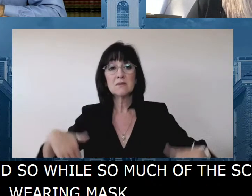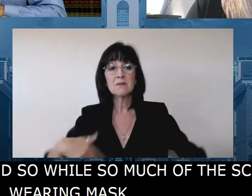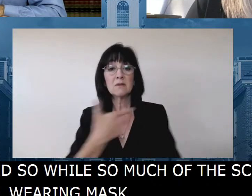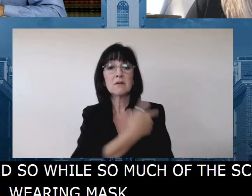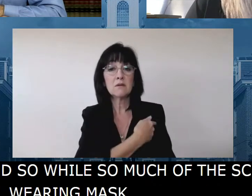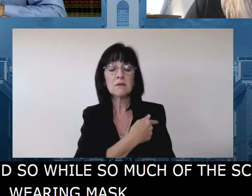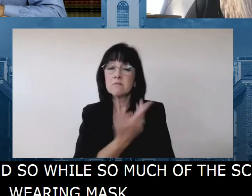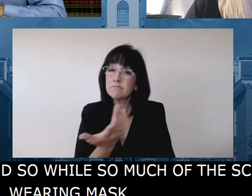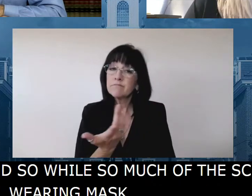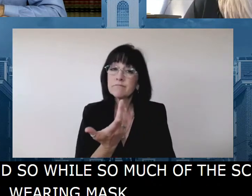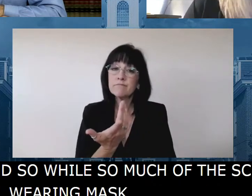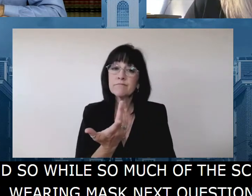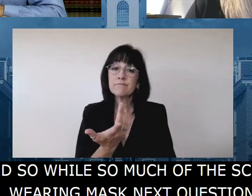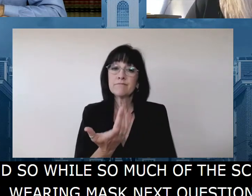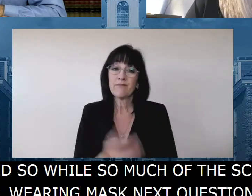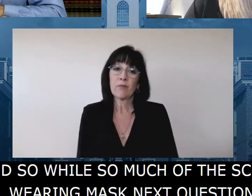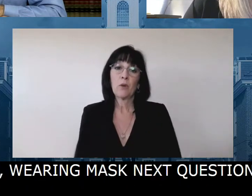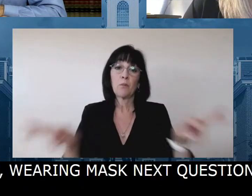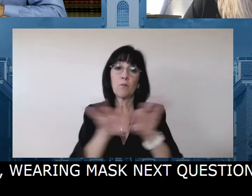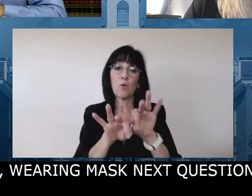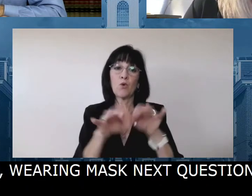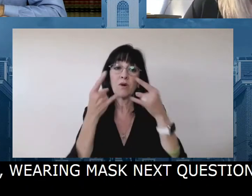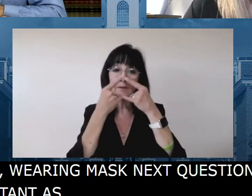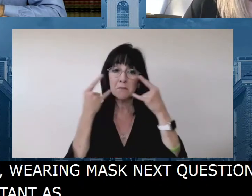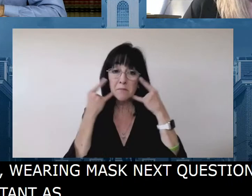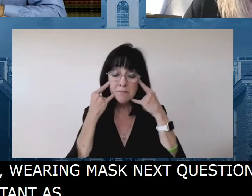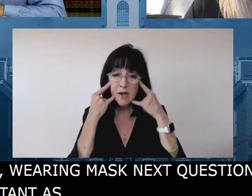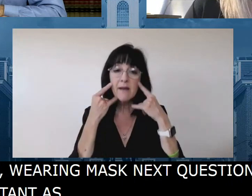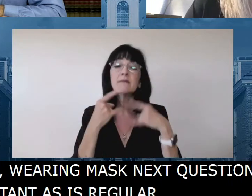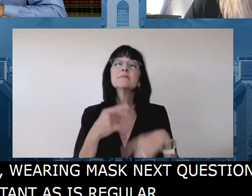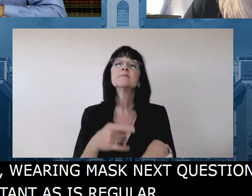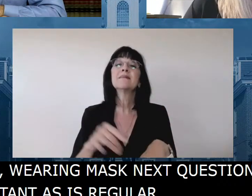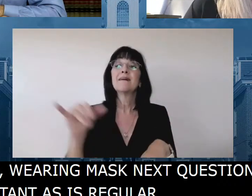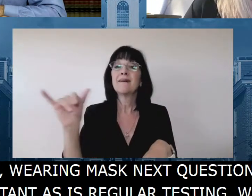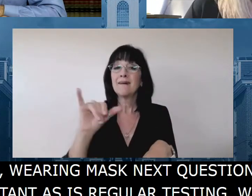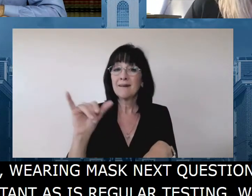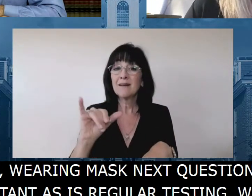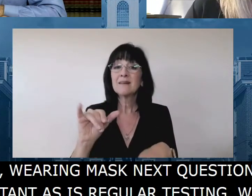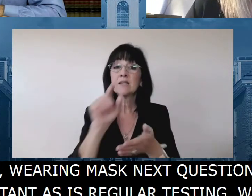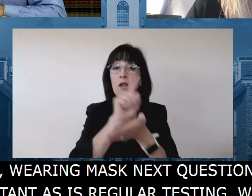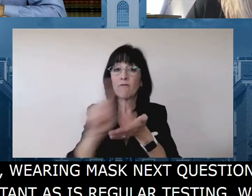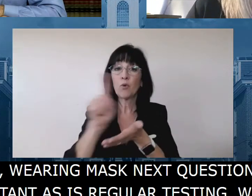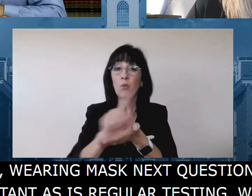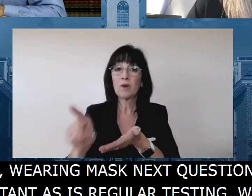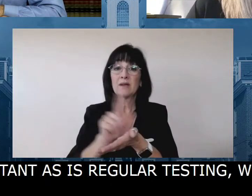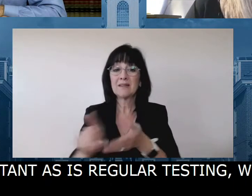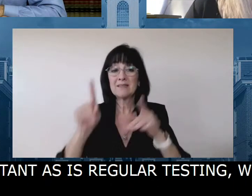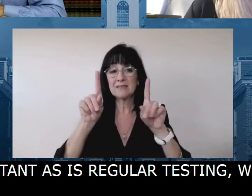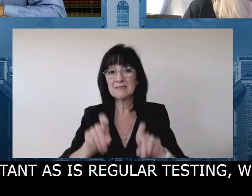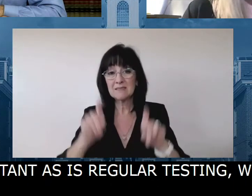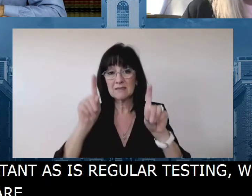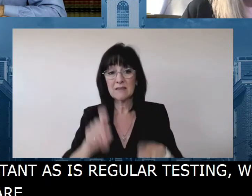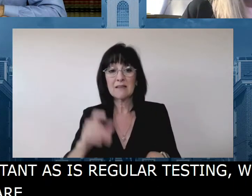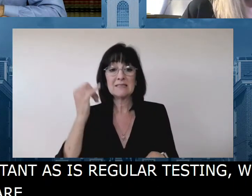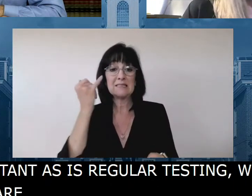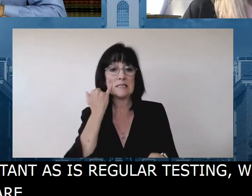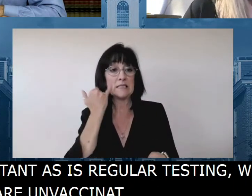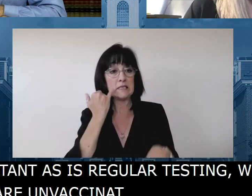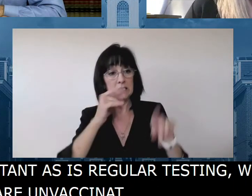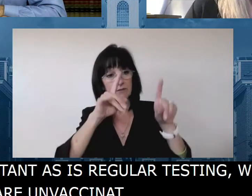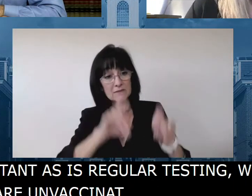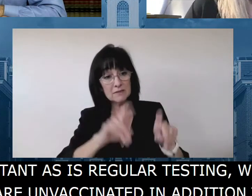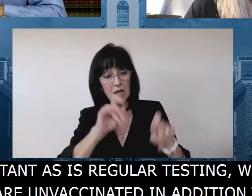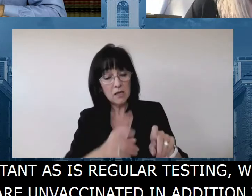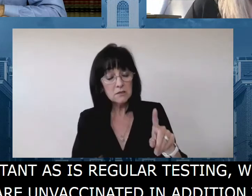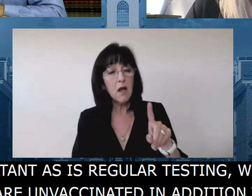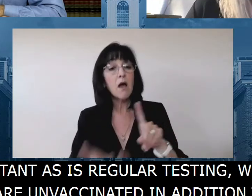important, as is regular testing, weekly testing for those who are unvaccinated, in addition to some of the other mitigation